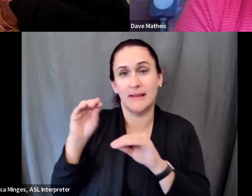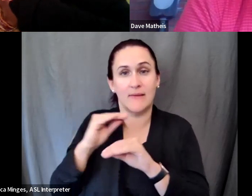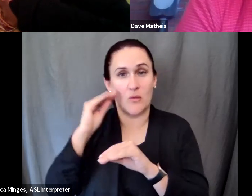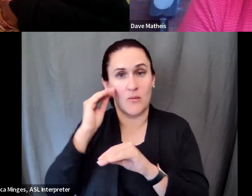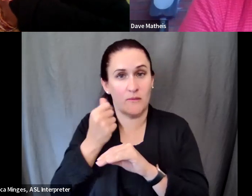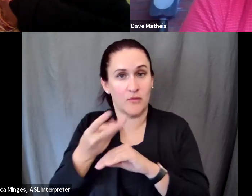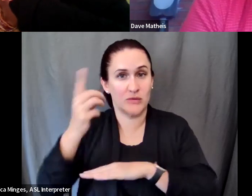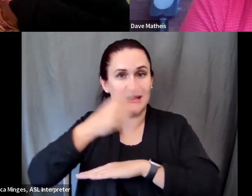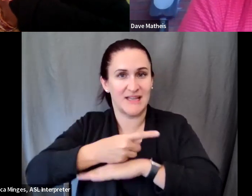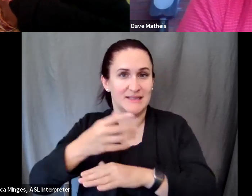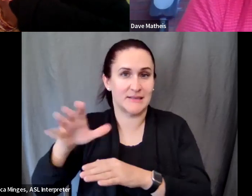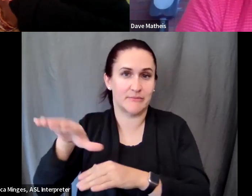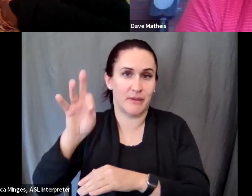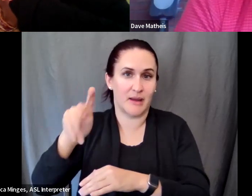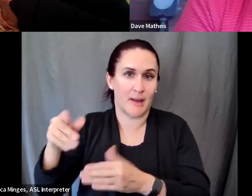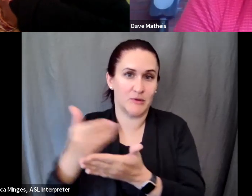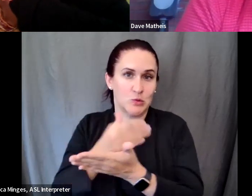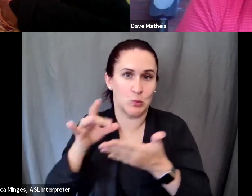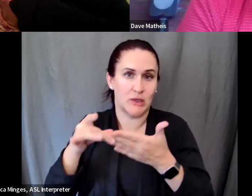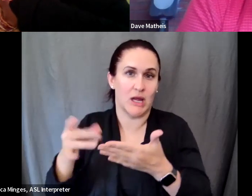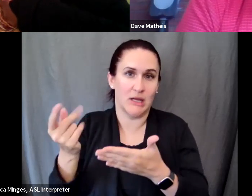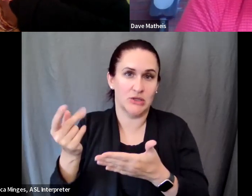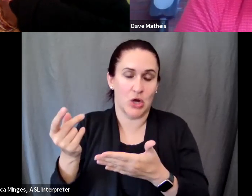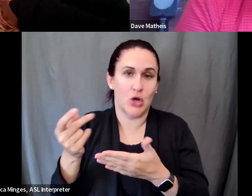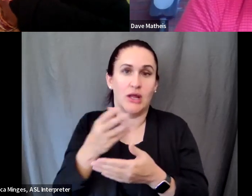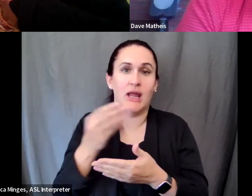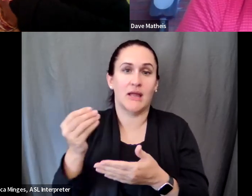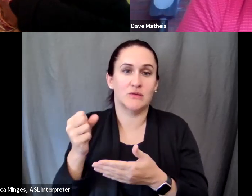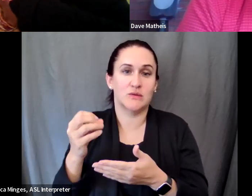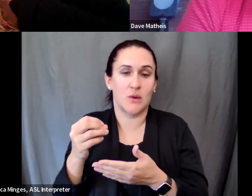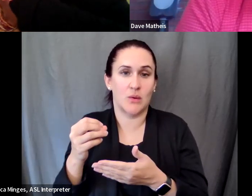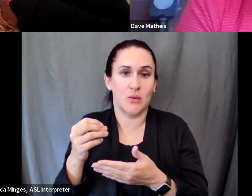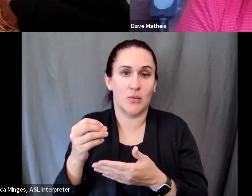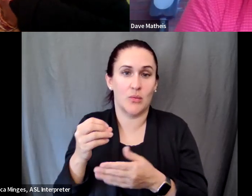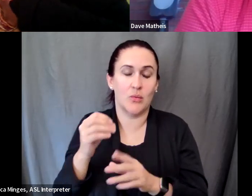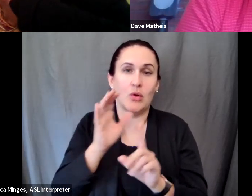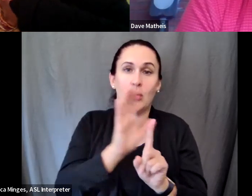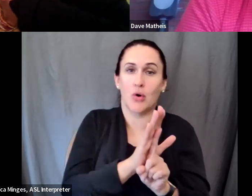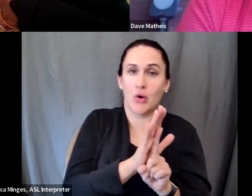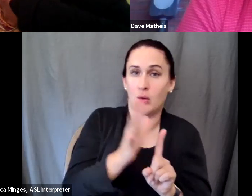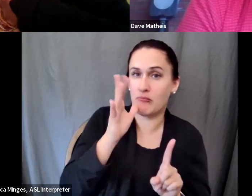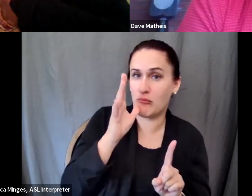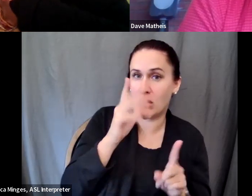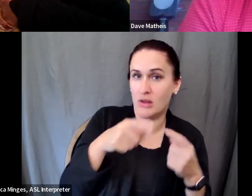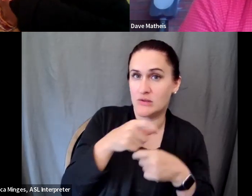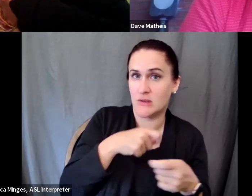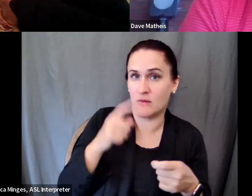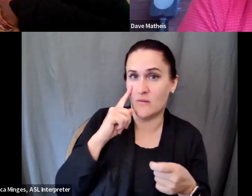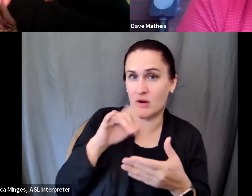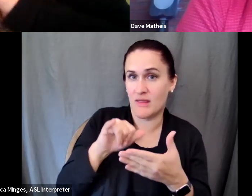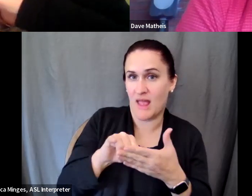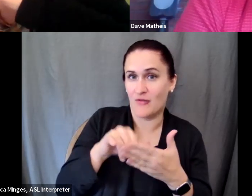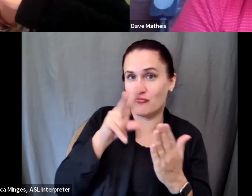get his new service dog, his new guide dog. So her mother substituted for the reading every